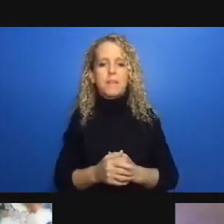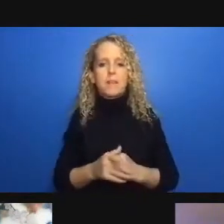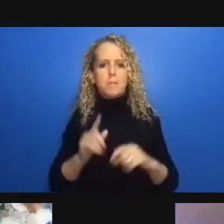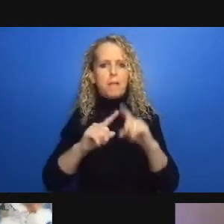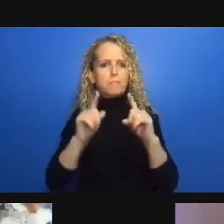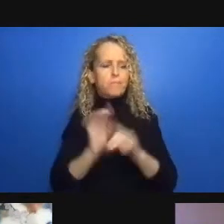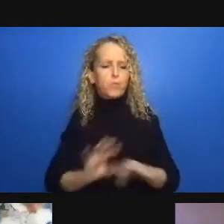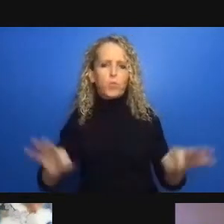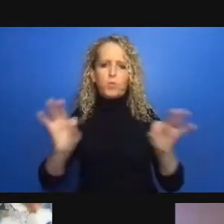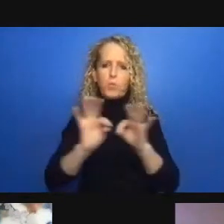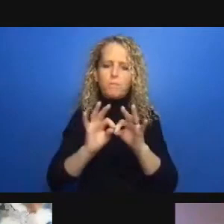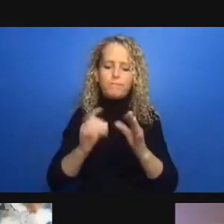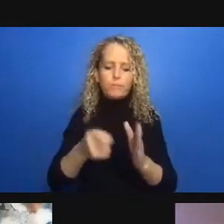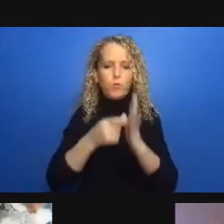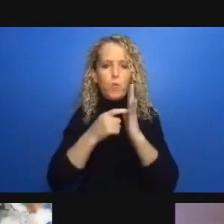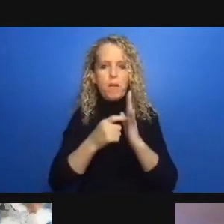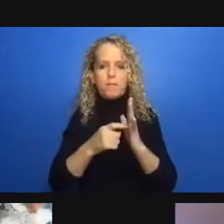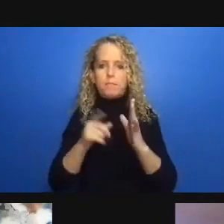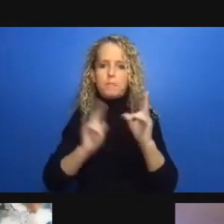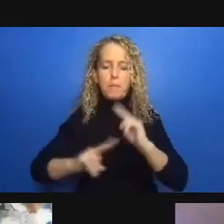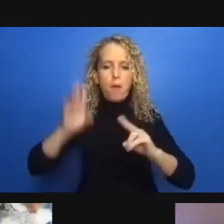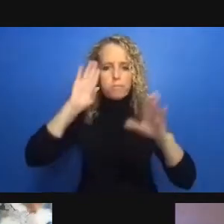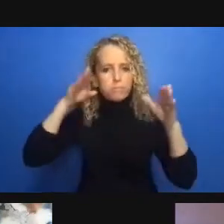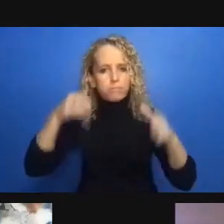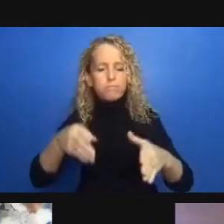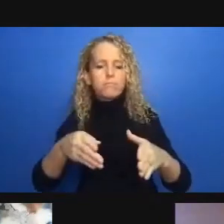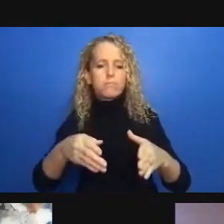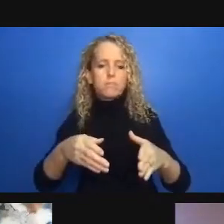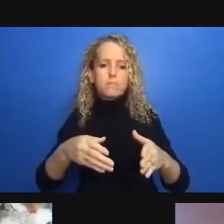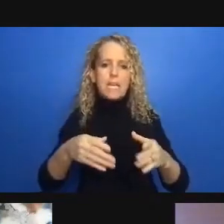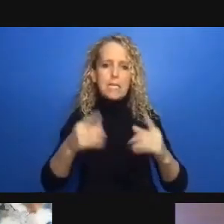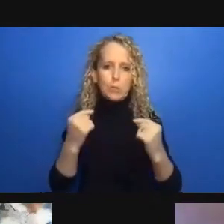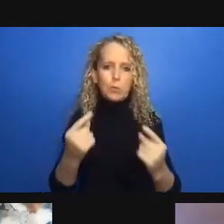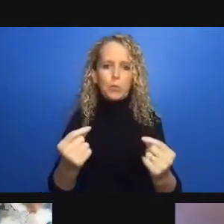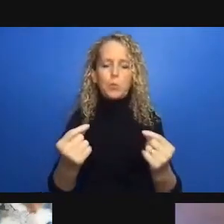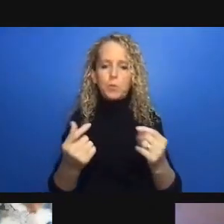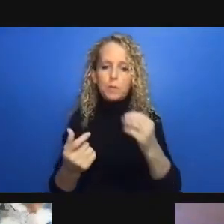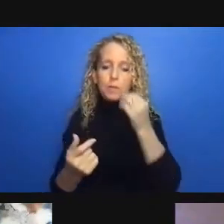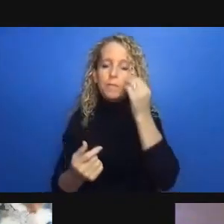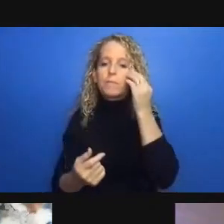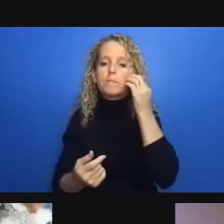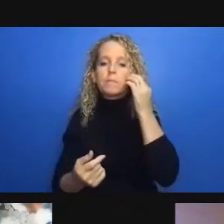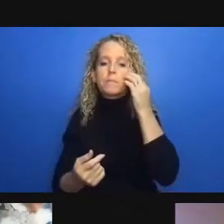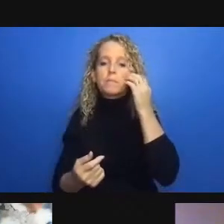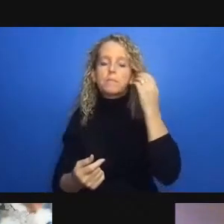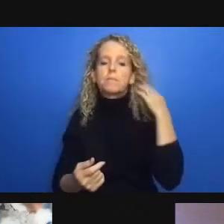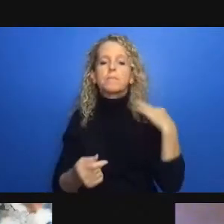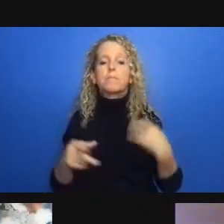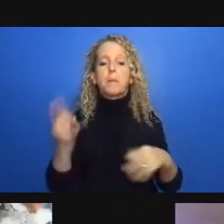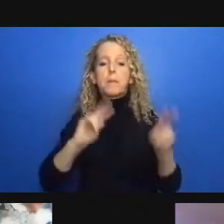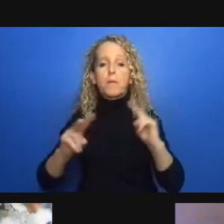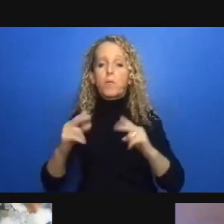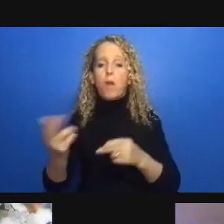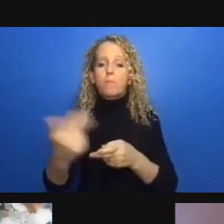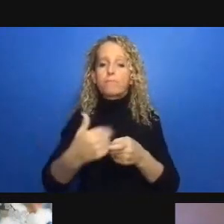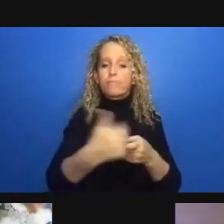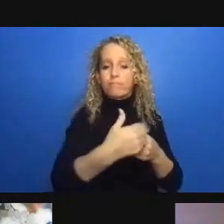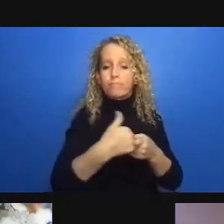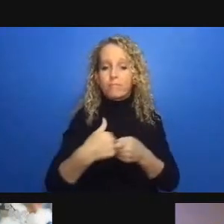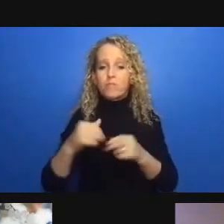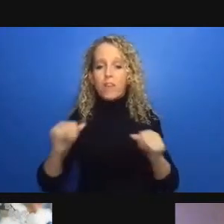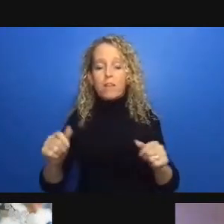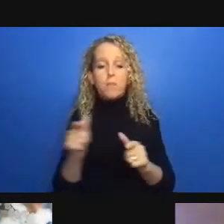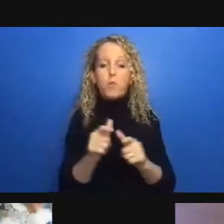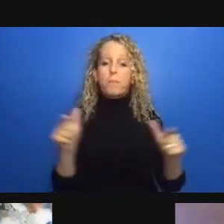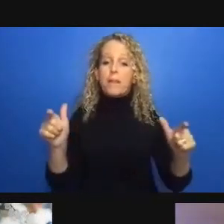farming, depending on the scale of farm. So, you know, there's lots of different areas you could come in, but some of those larger farms and making sure there's